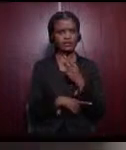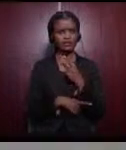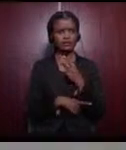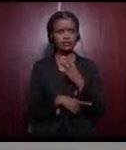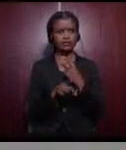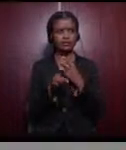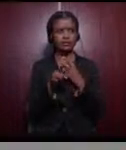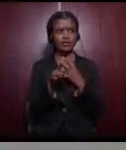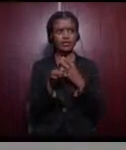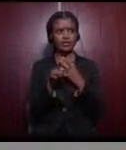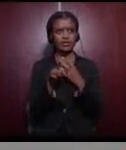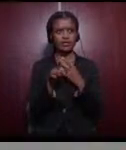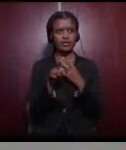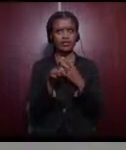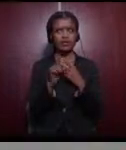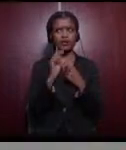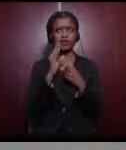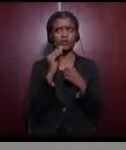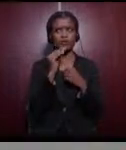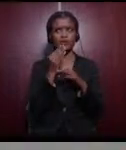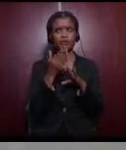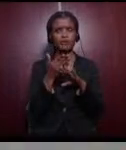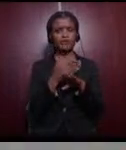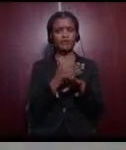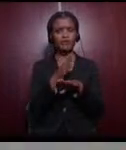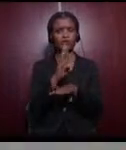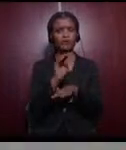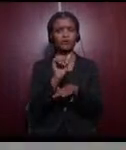okhulume before ubafana. Yeah.